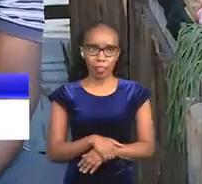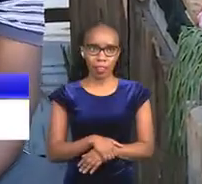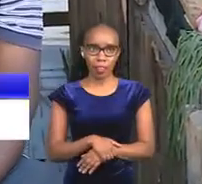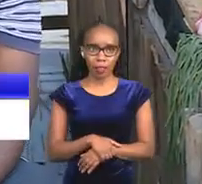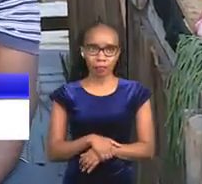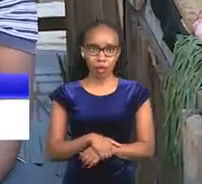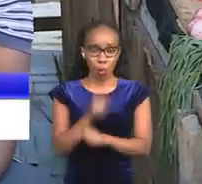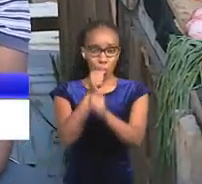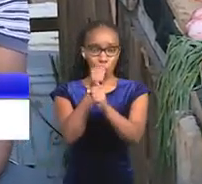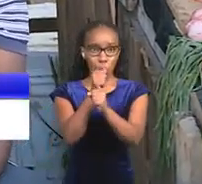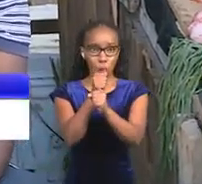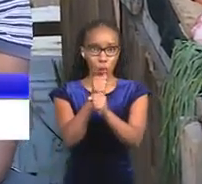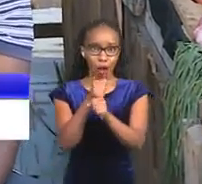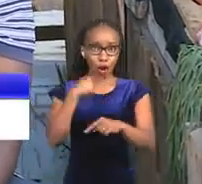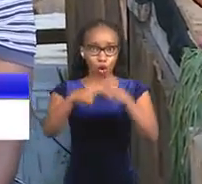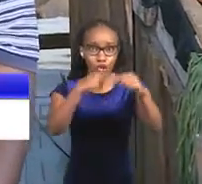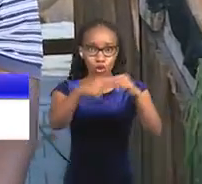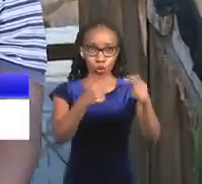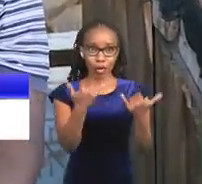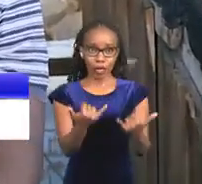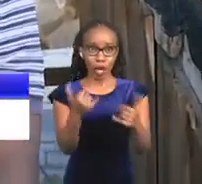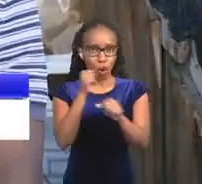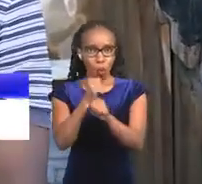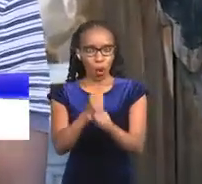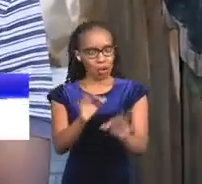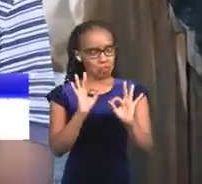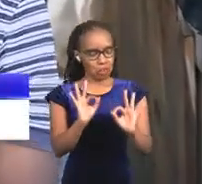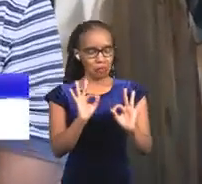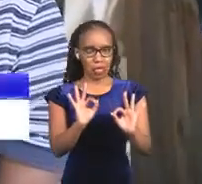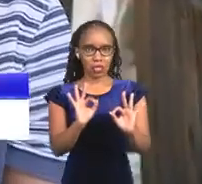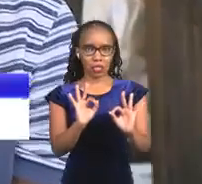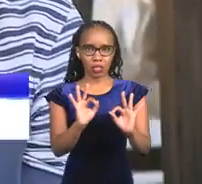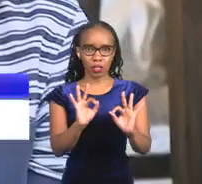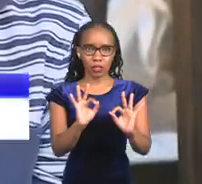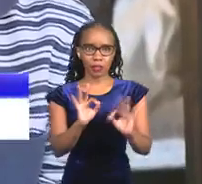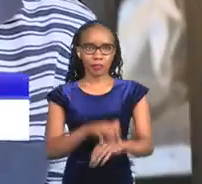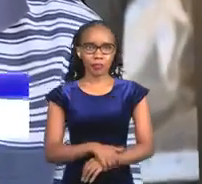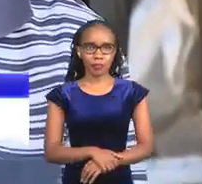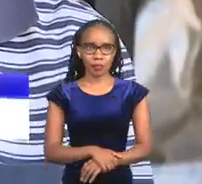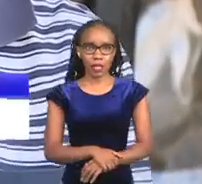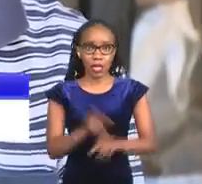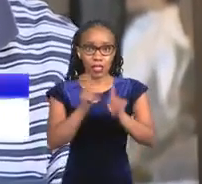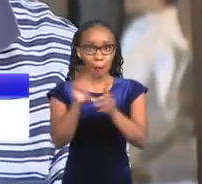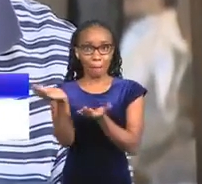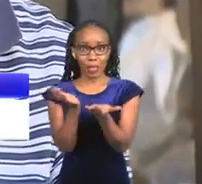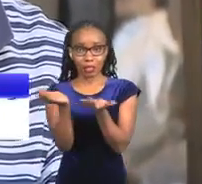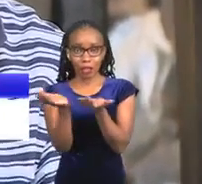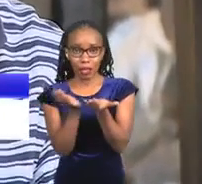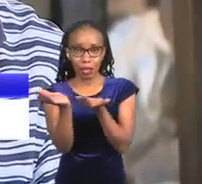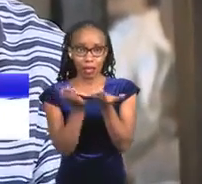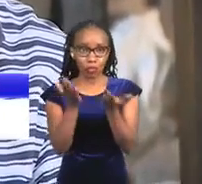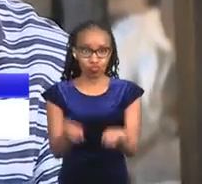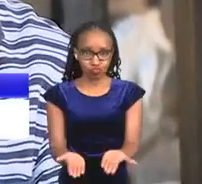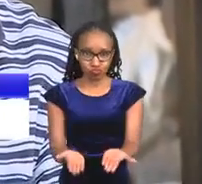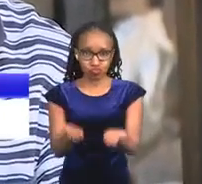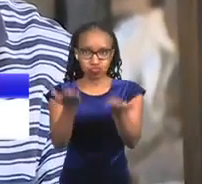ambayo inafanywa, nimeona kazi iko sawa sawa na pia pande ya biashara